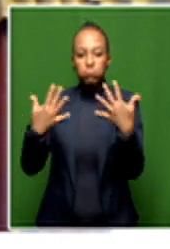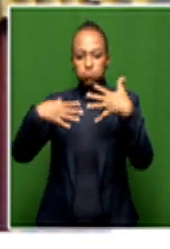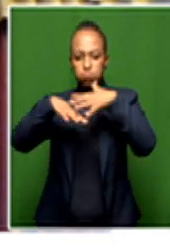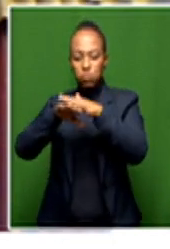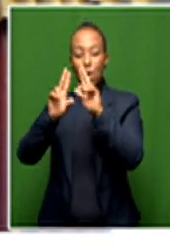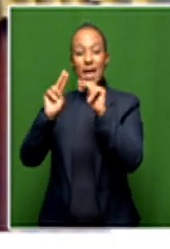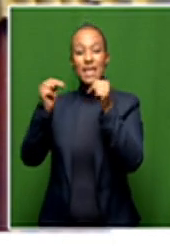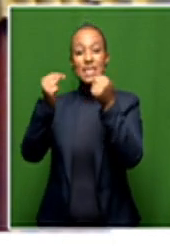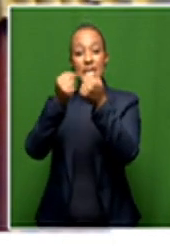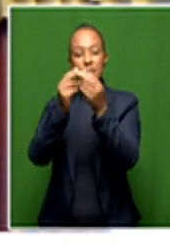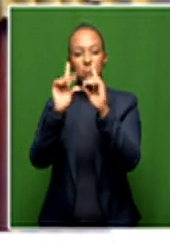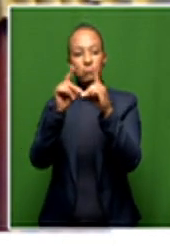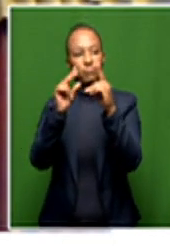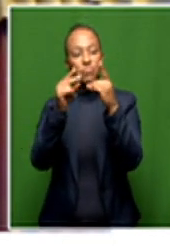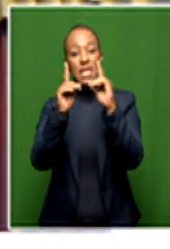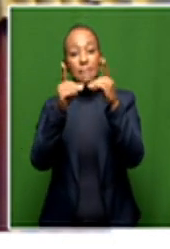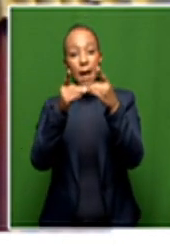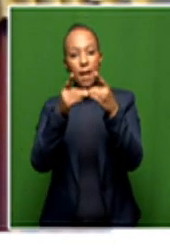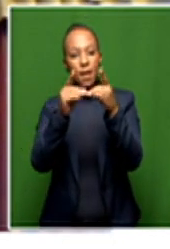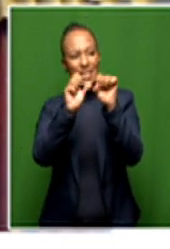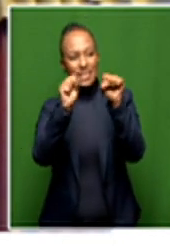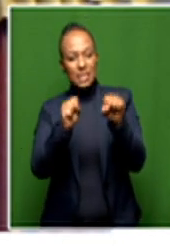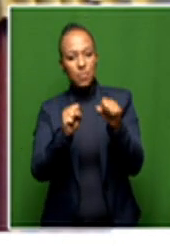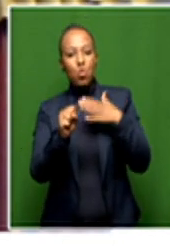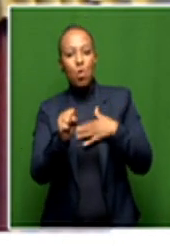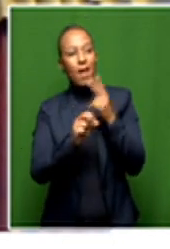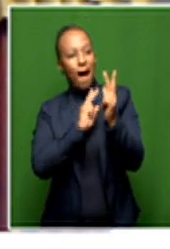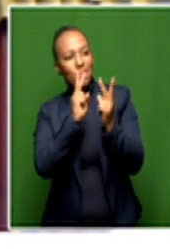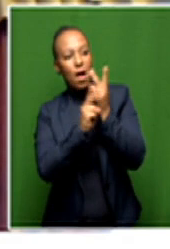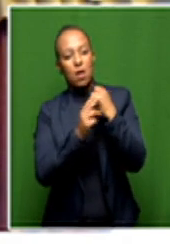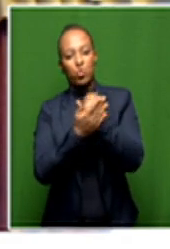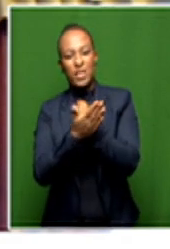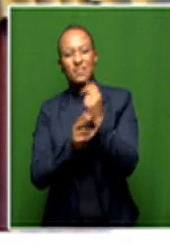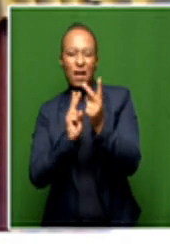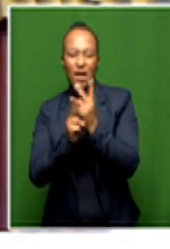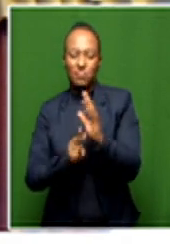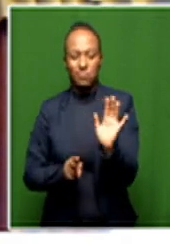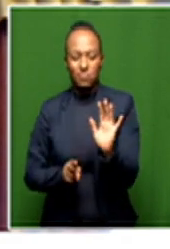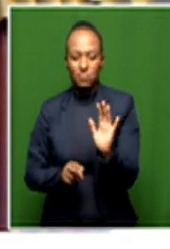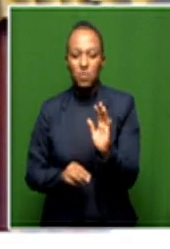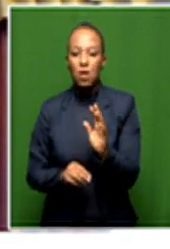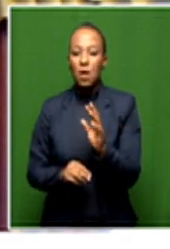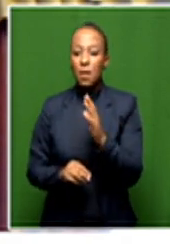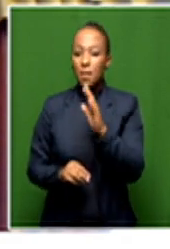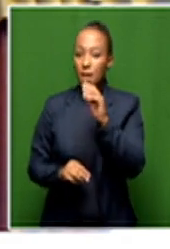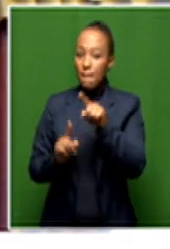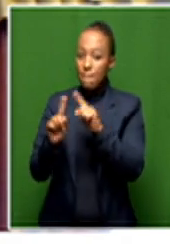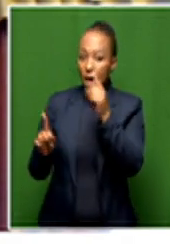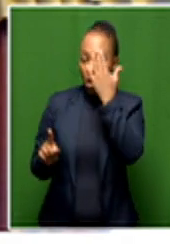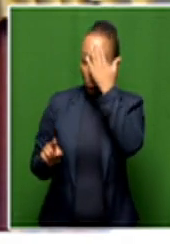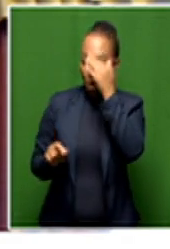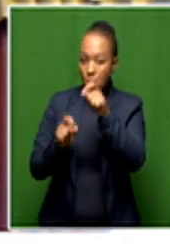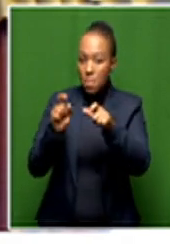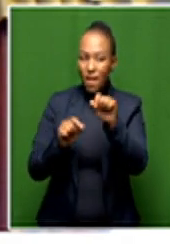National Department of Health system, so they don't need to re-register themselves. But I know there is some people of